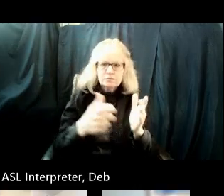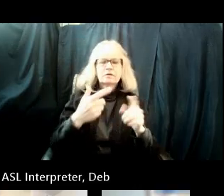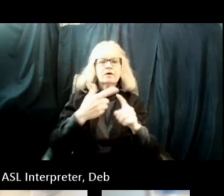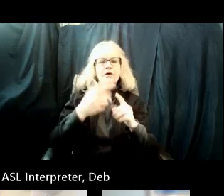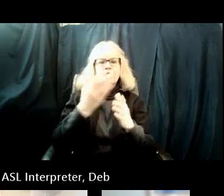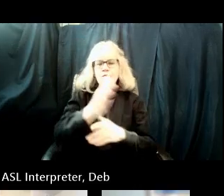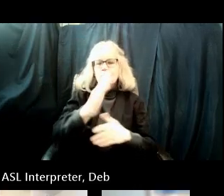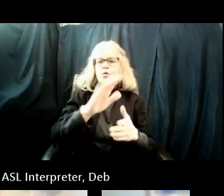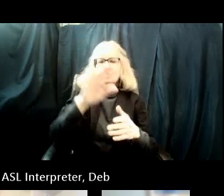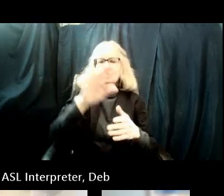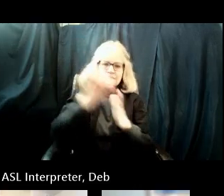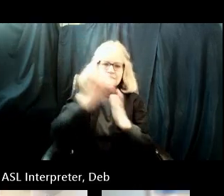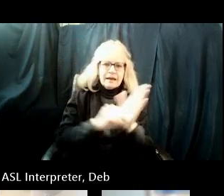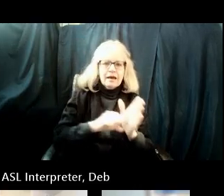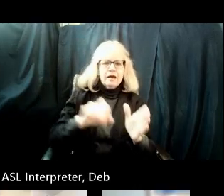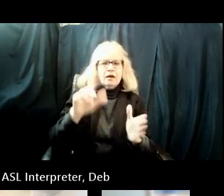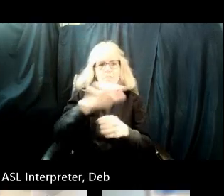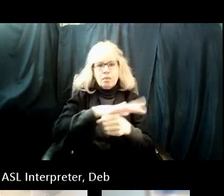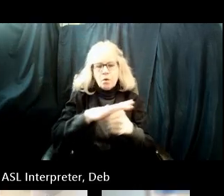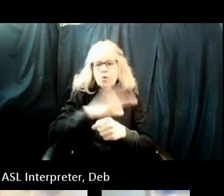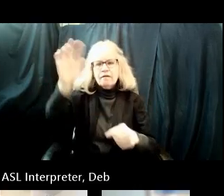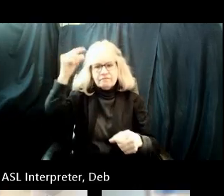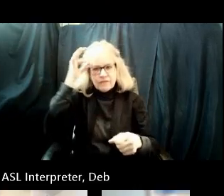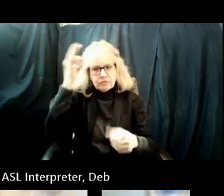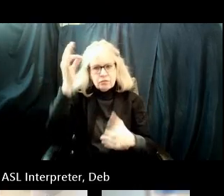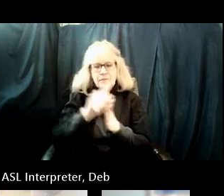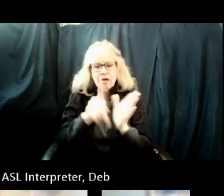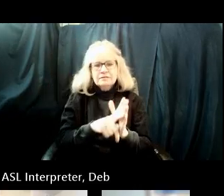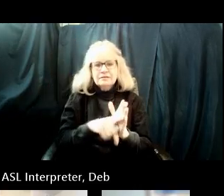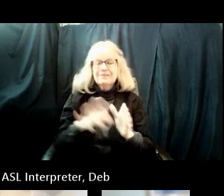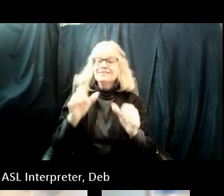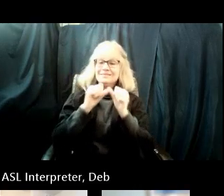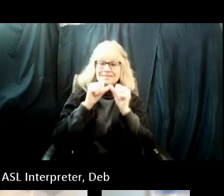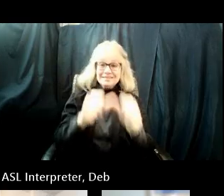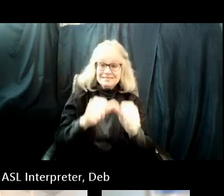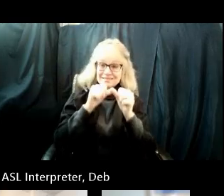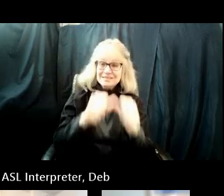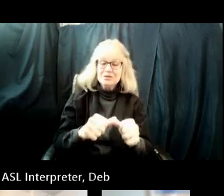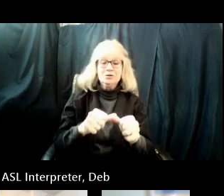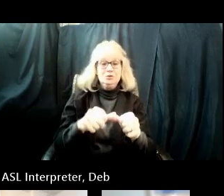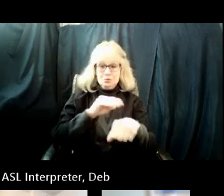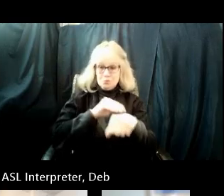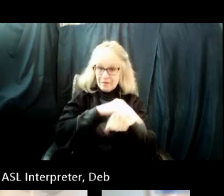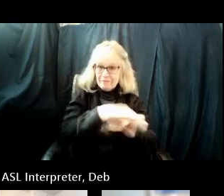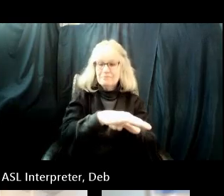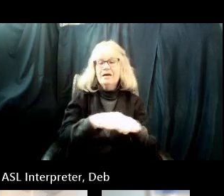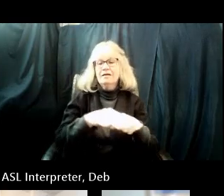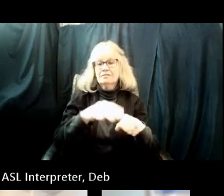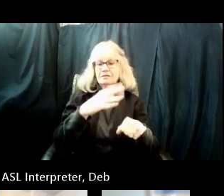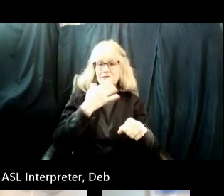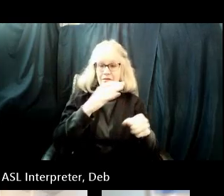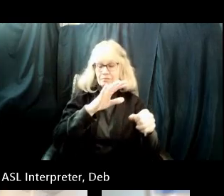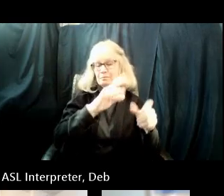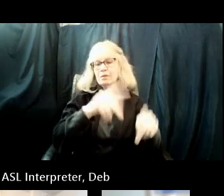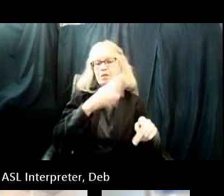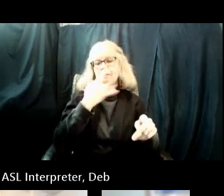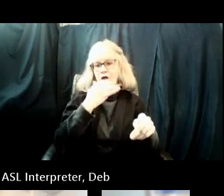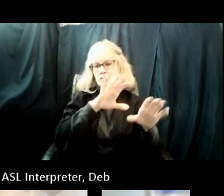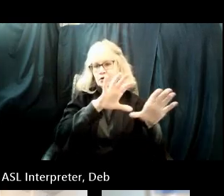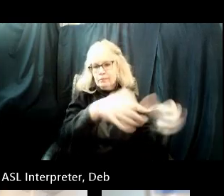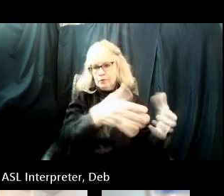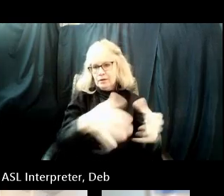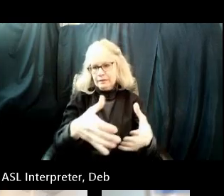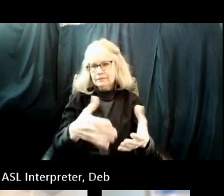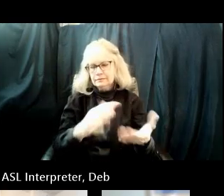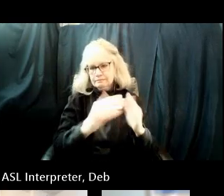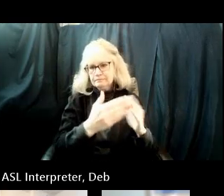policy, whose consequences continue to shape the outcomes of communities of color today. In the mid-20th